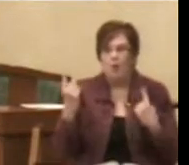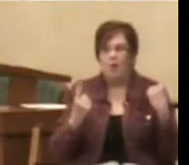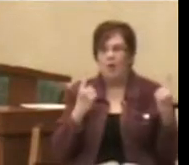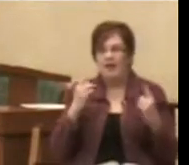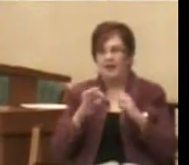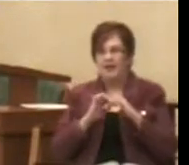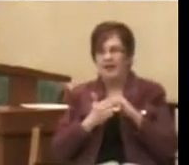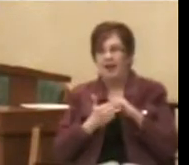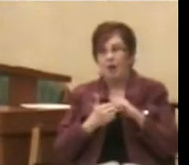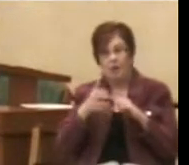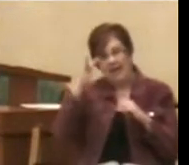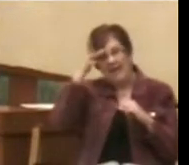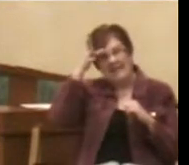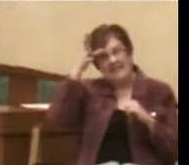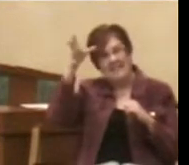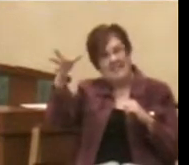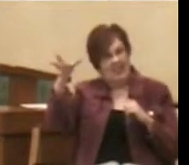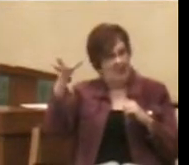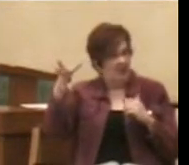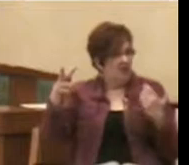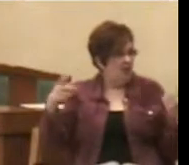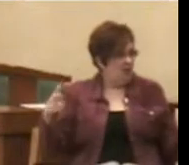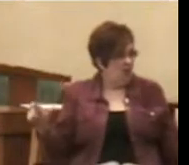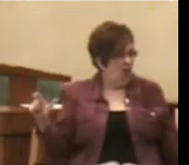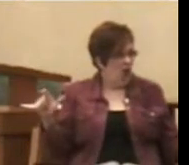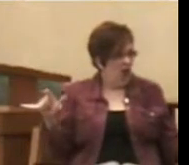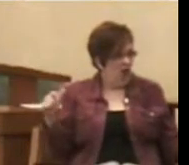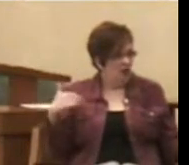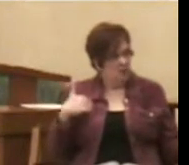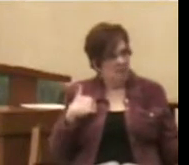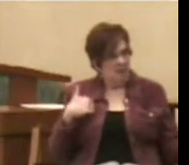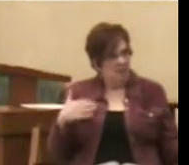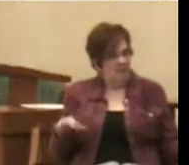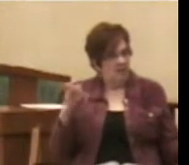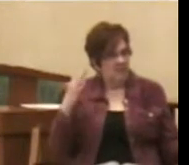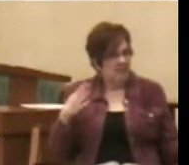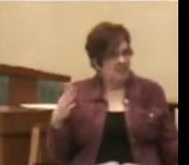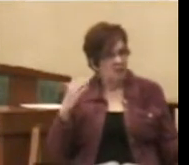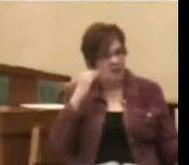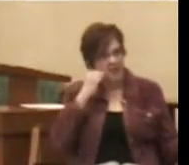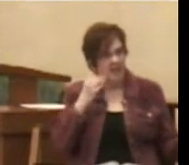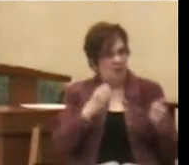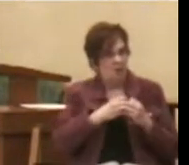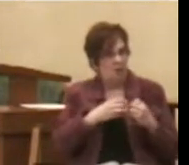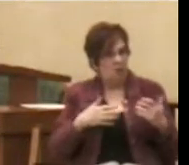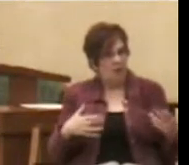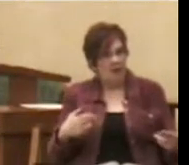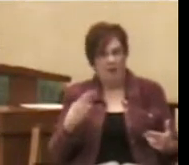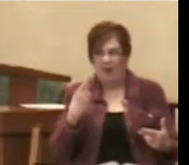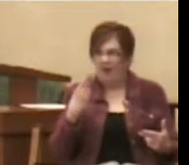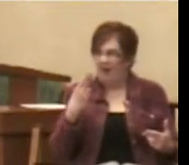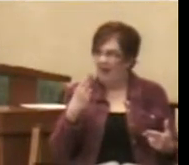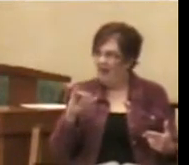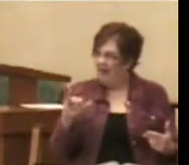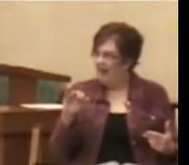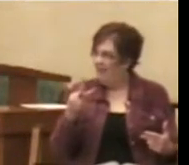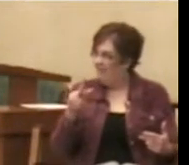how a deer, a relatively large mammal, finds things to eat without a high V?